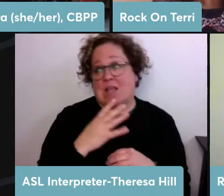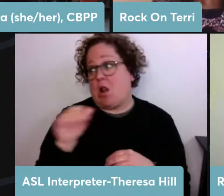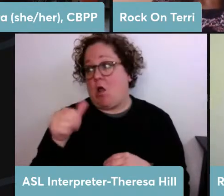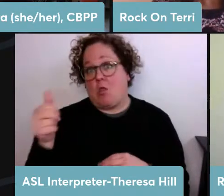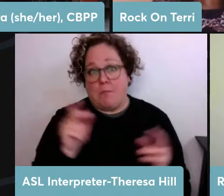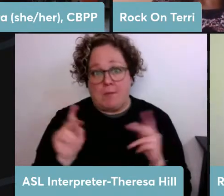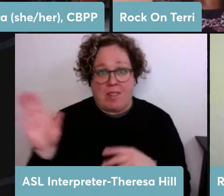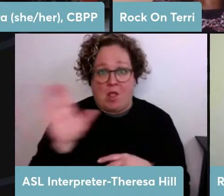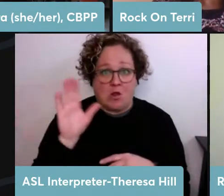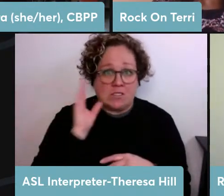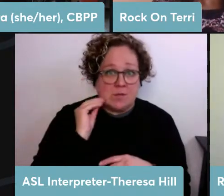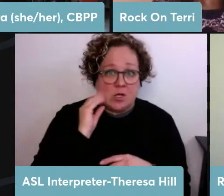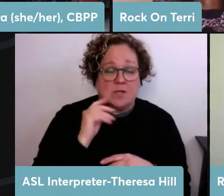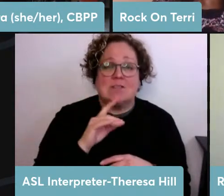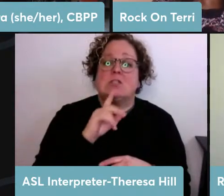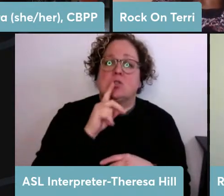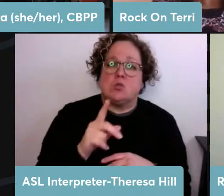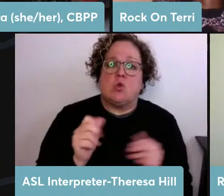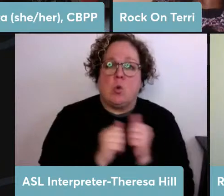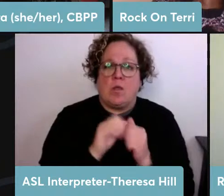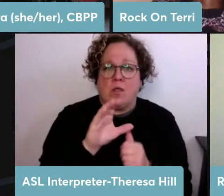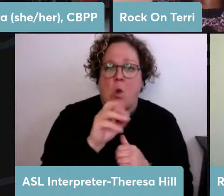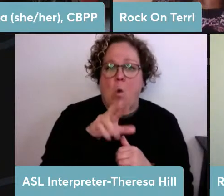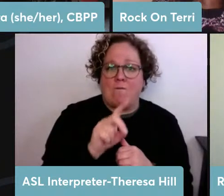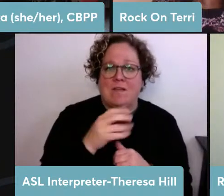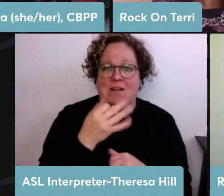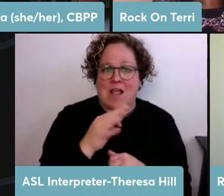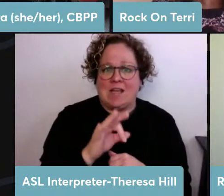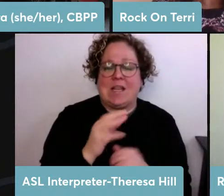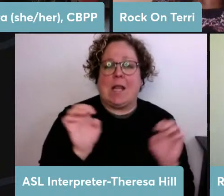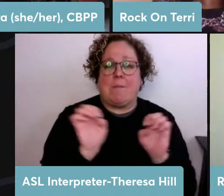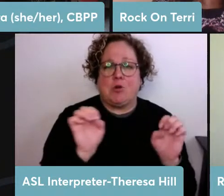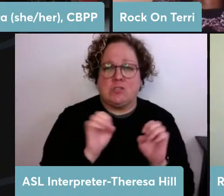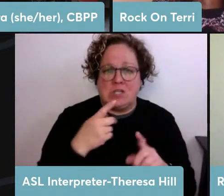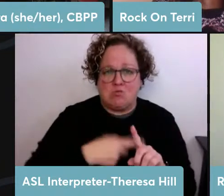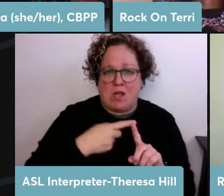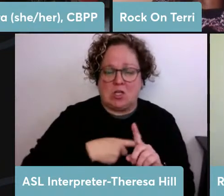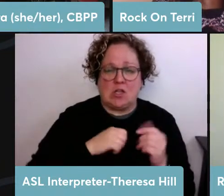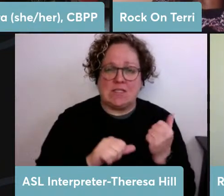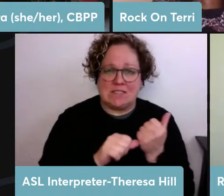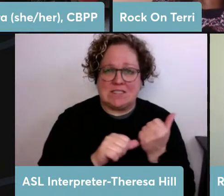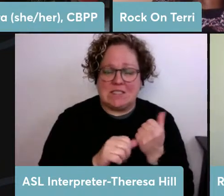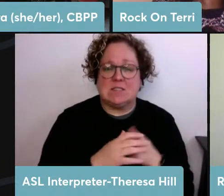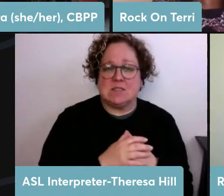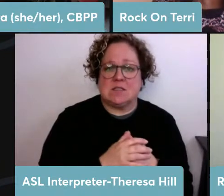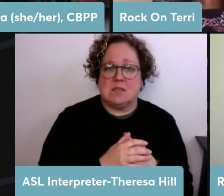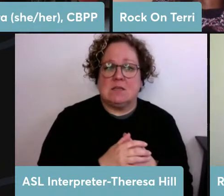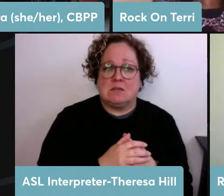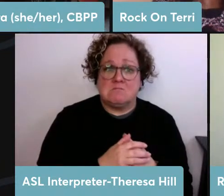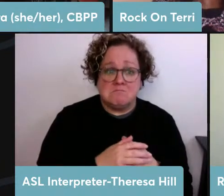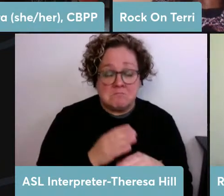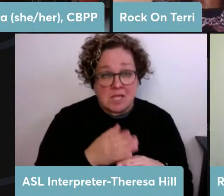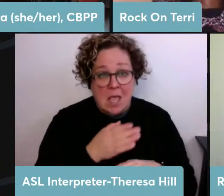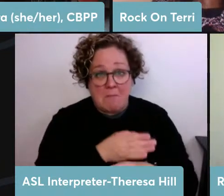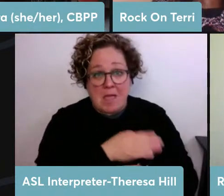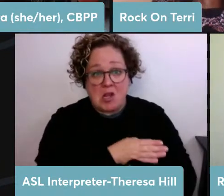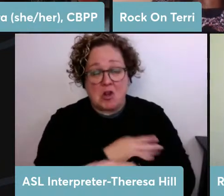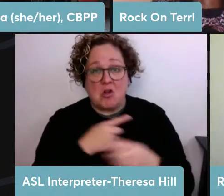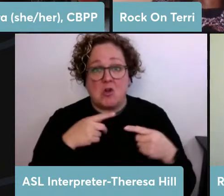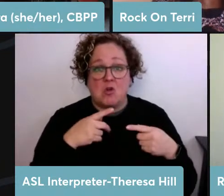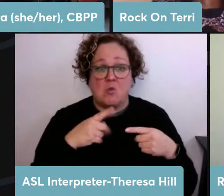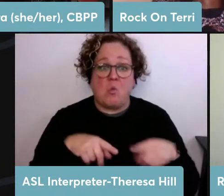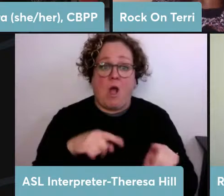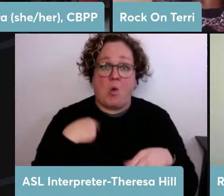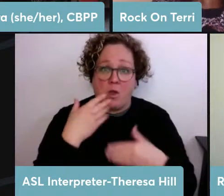the COVID-19 emergency rental assistance. It got better as we went on. Federal guidelines,